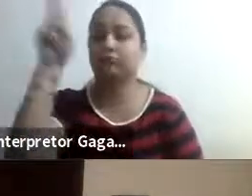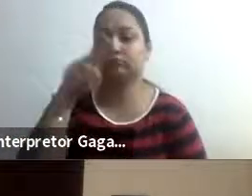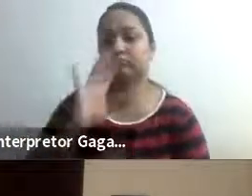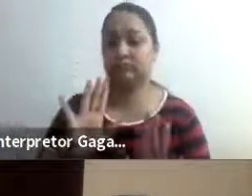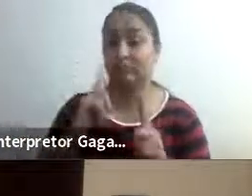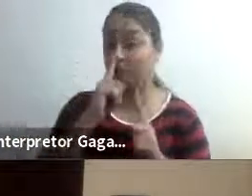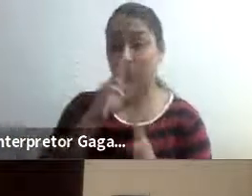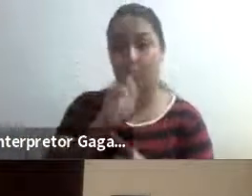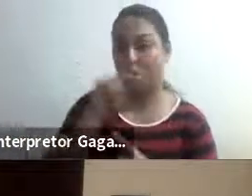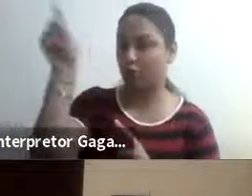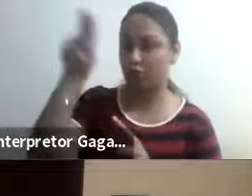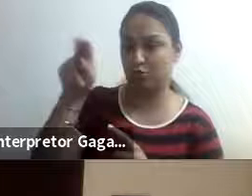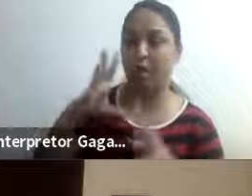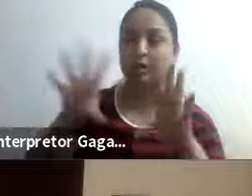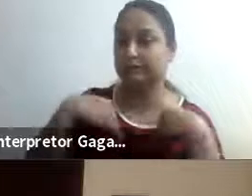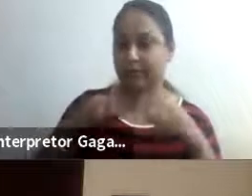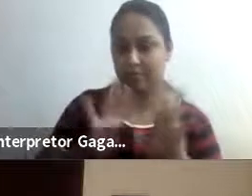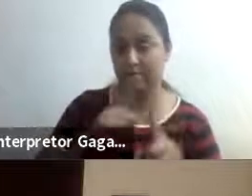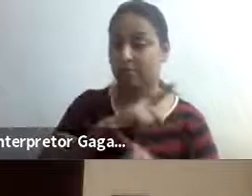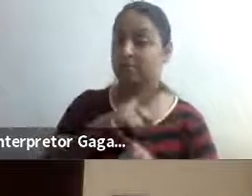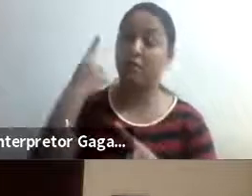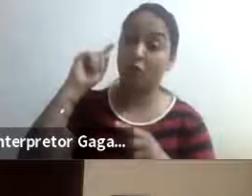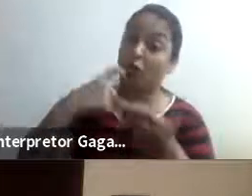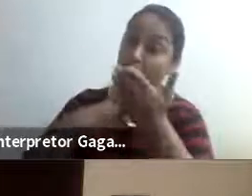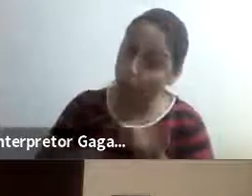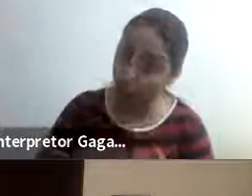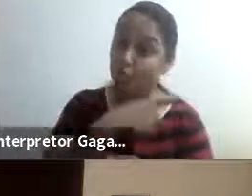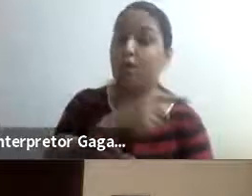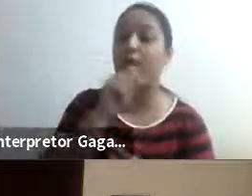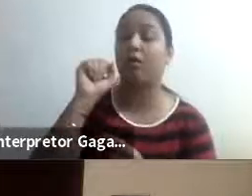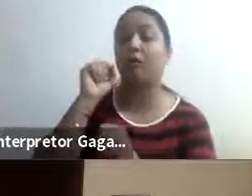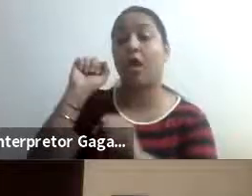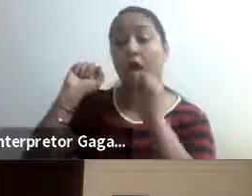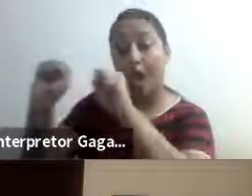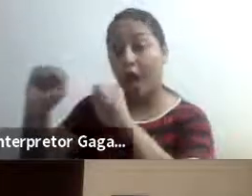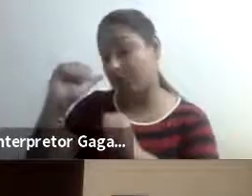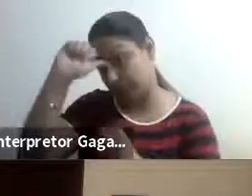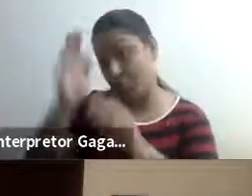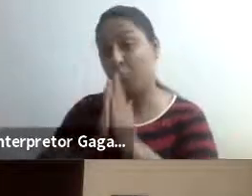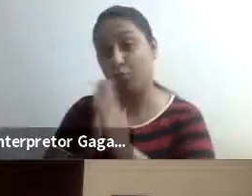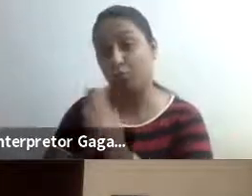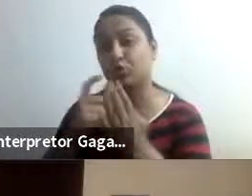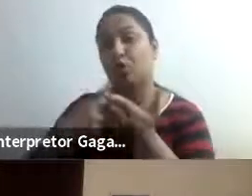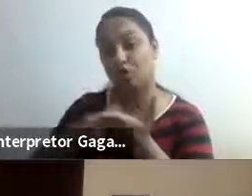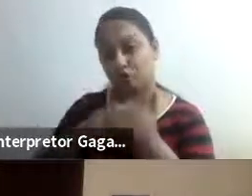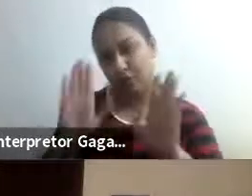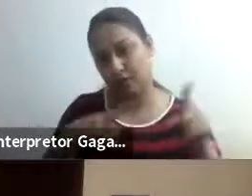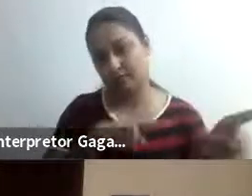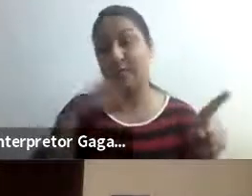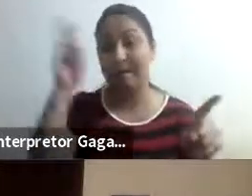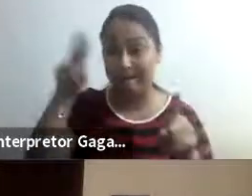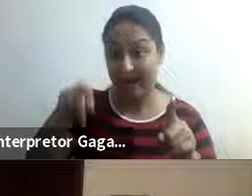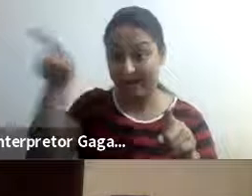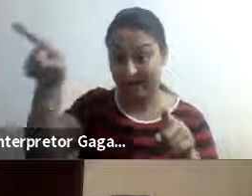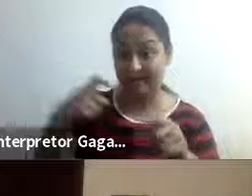women aren't allowed to do it. It is considered highly ritual. And so that is the extent of the painting tradition that